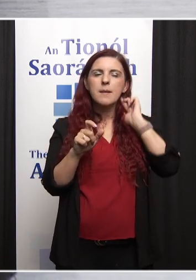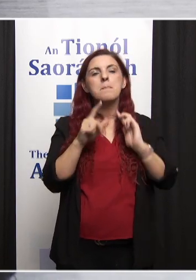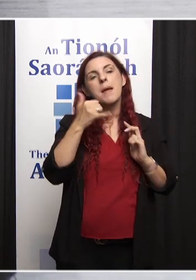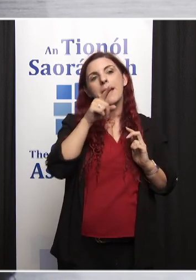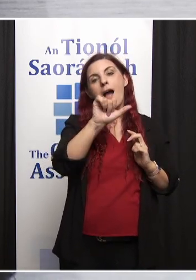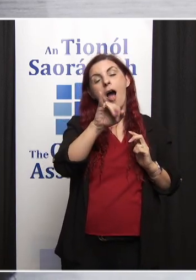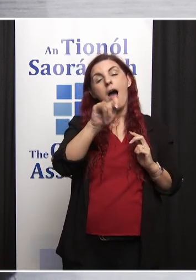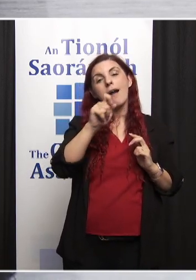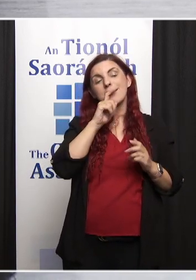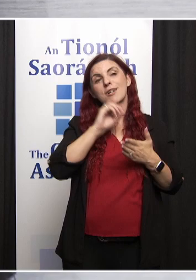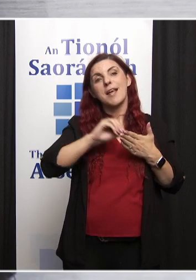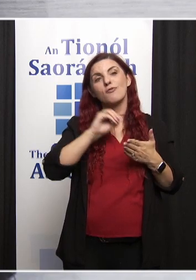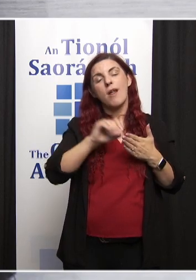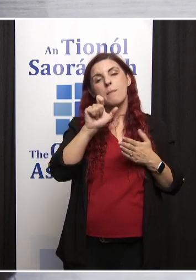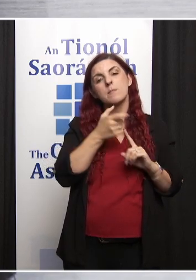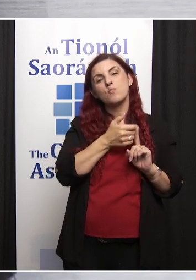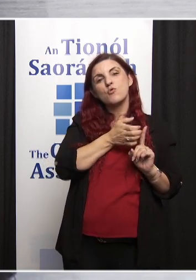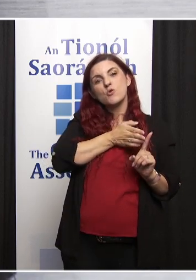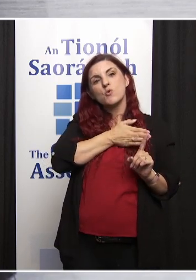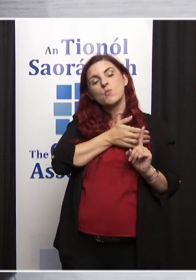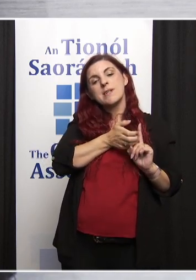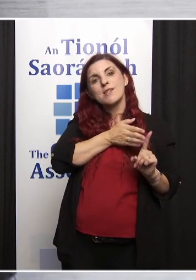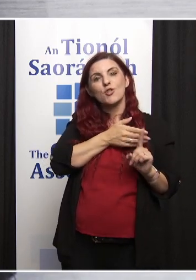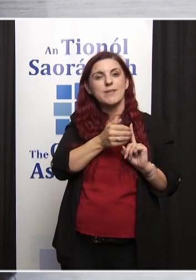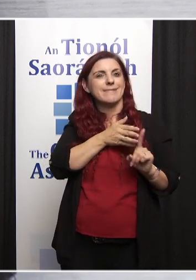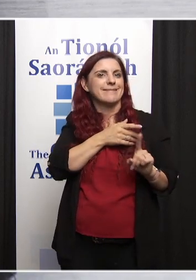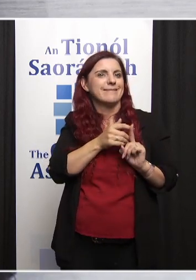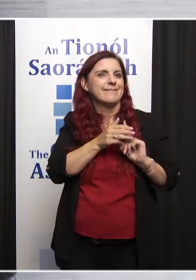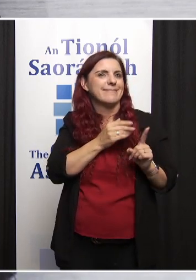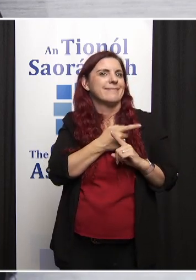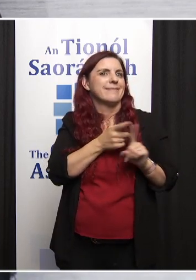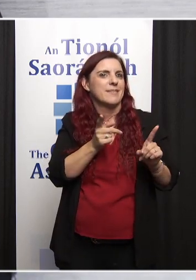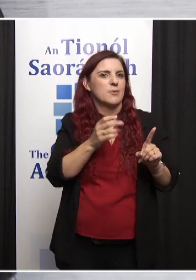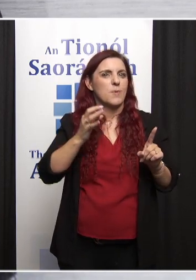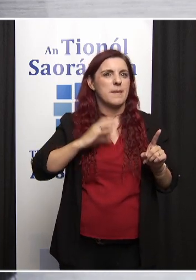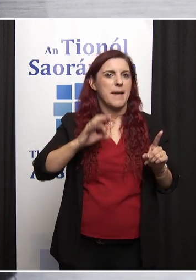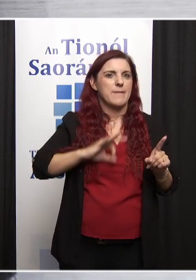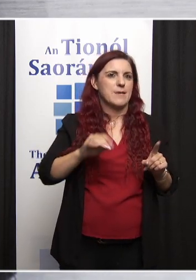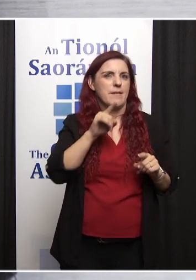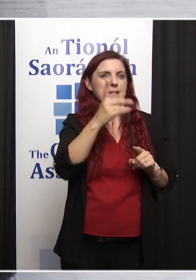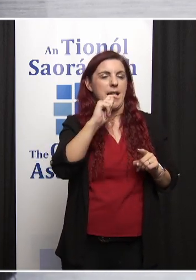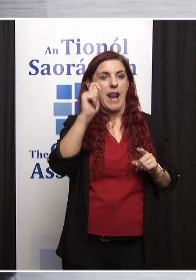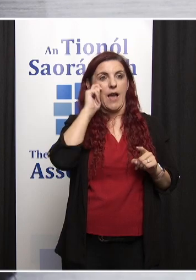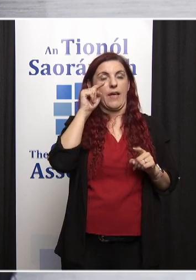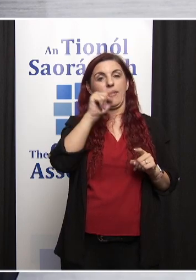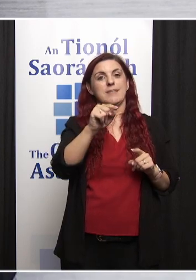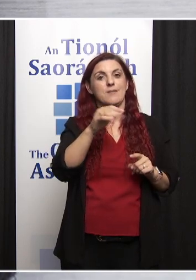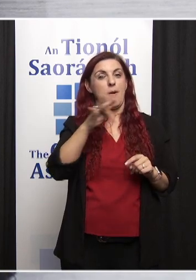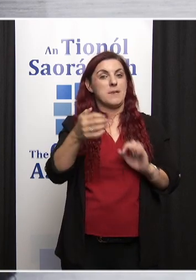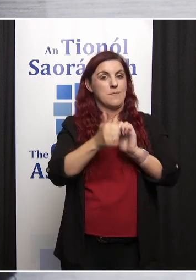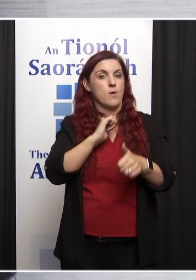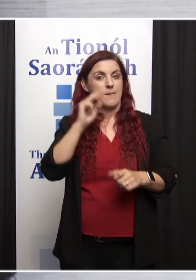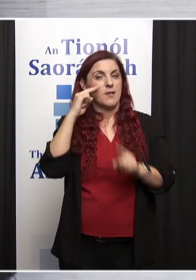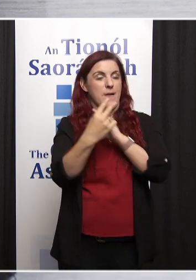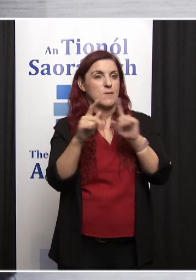who's been, and his team, to convince, I suppose, the benefits of it. And I've seen this probably from a sporting perspective.